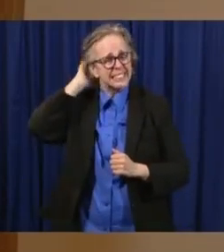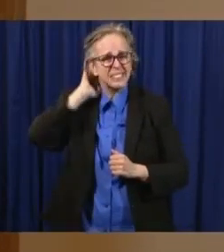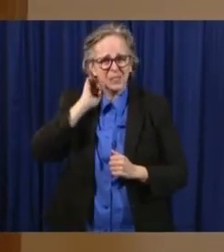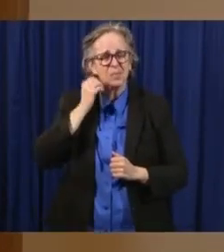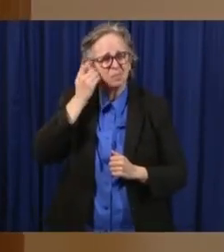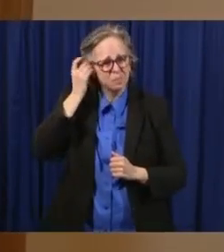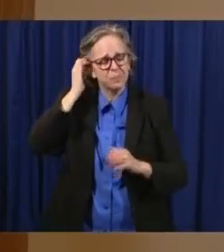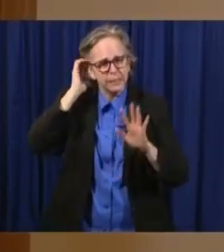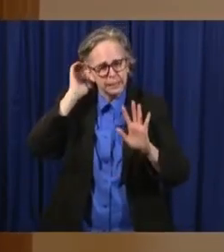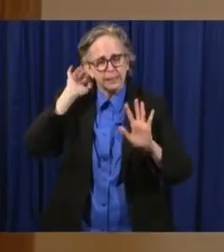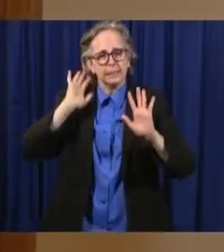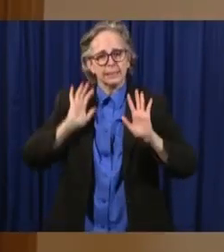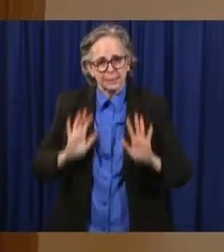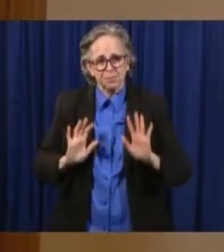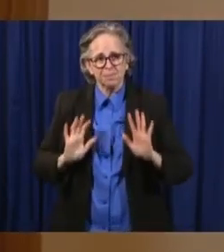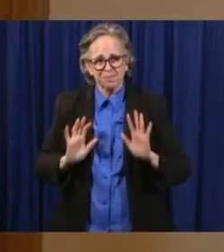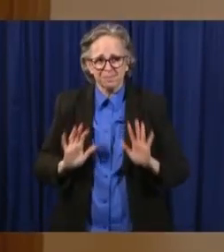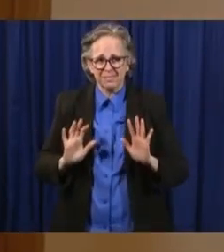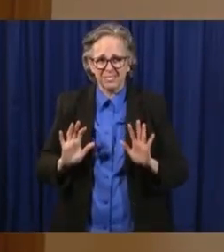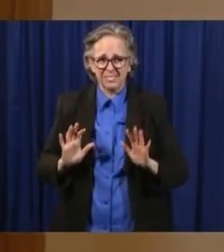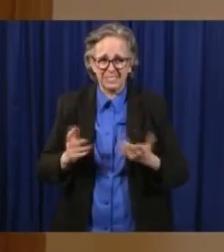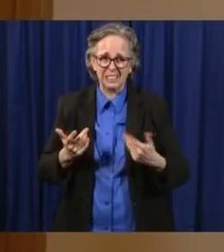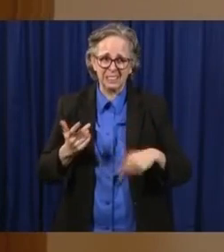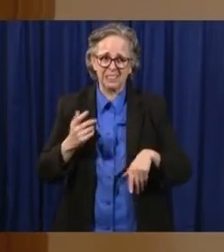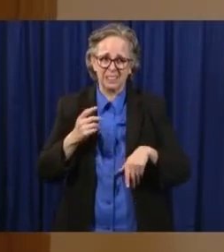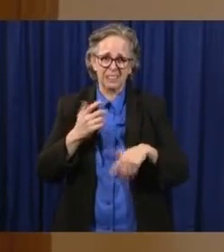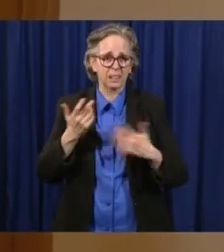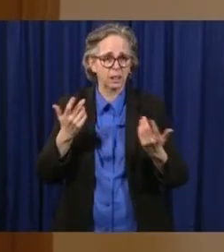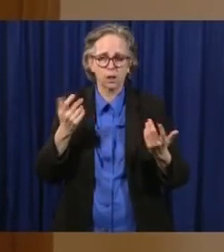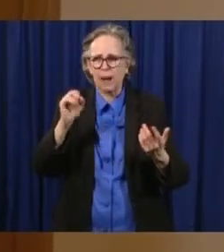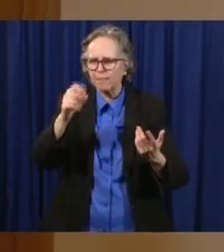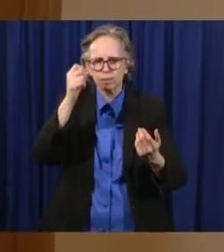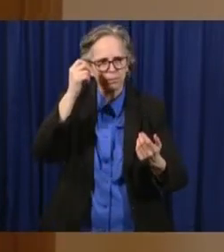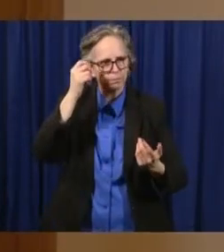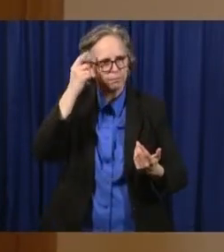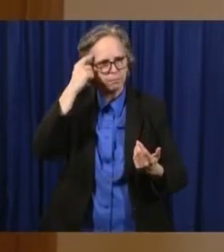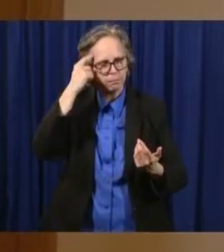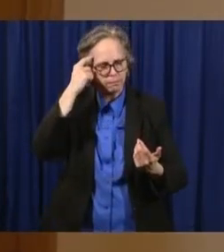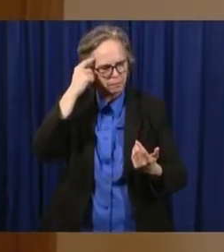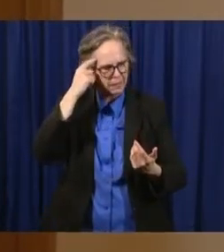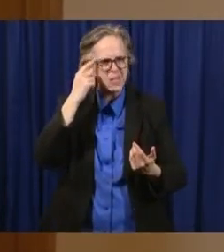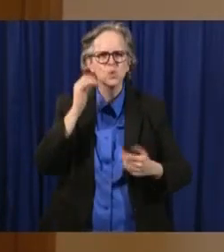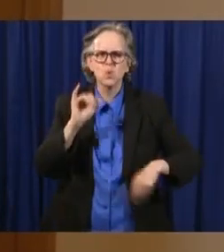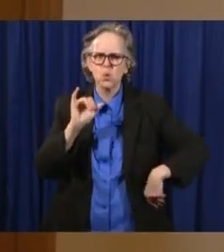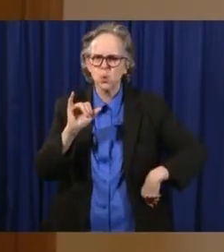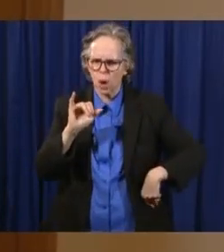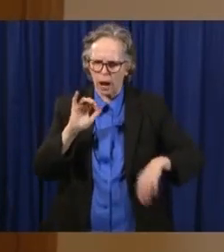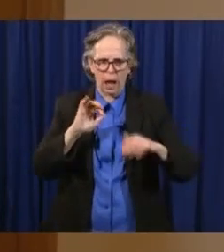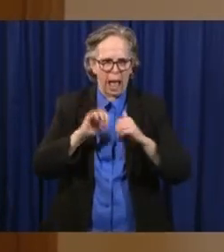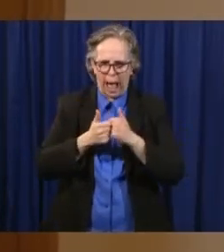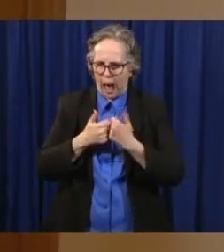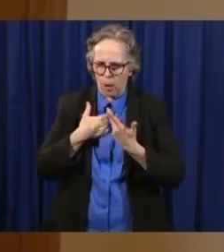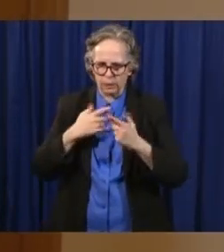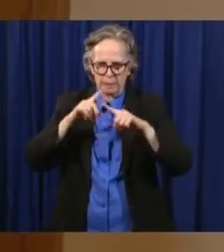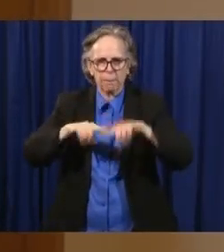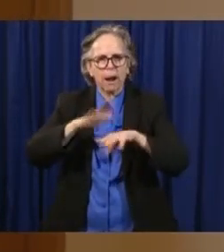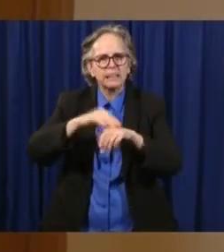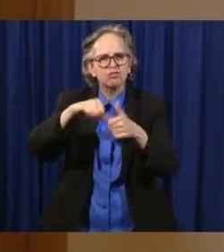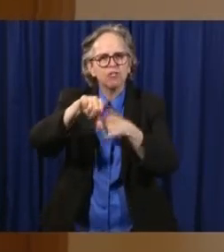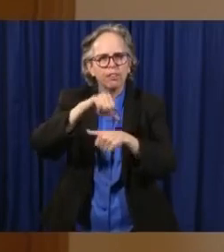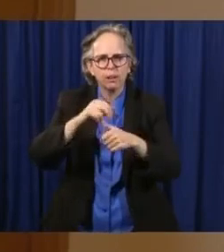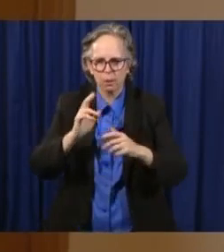have to realize how interdependent we all are on each other, the One Health concept, the worldwide concept, this is